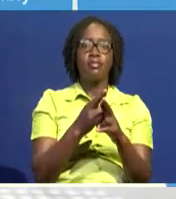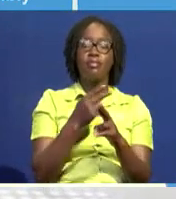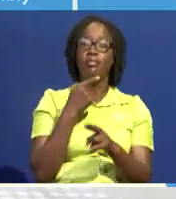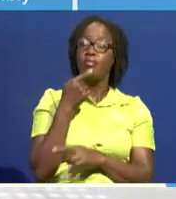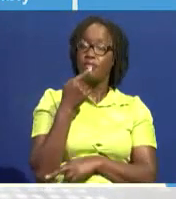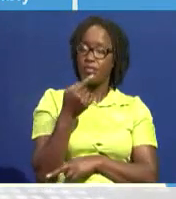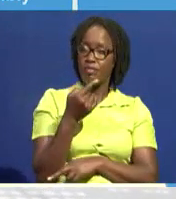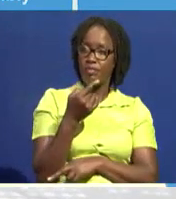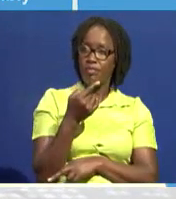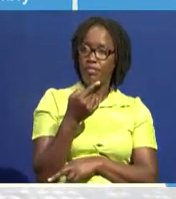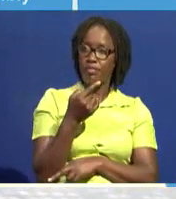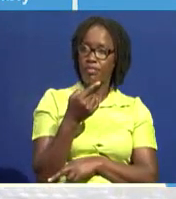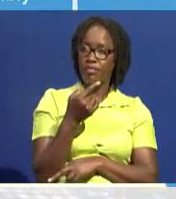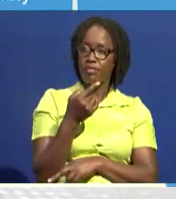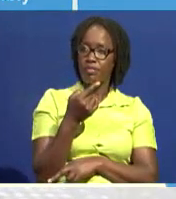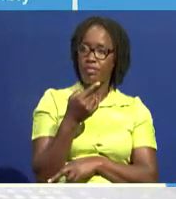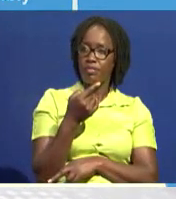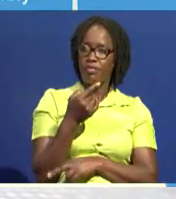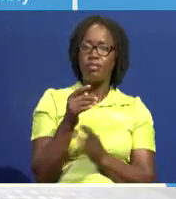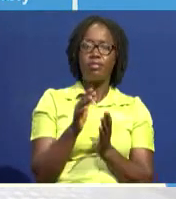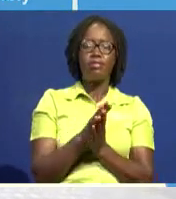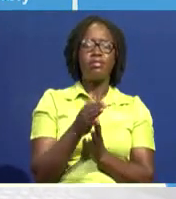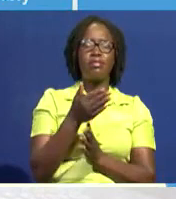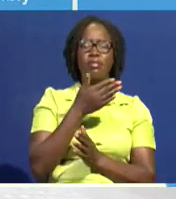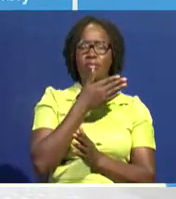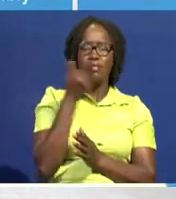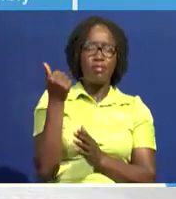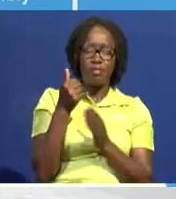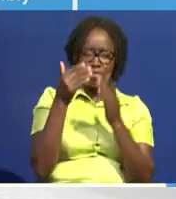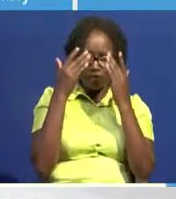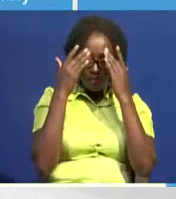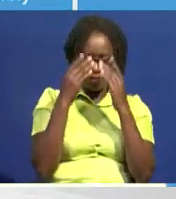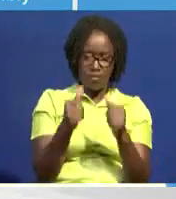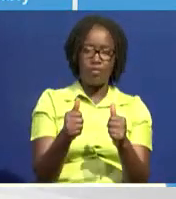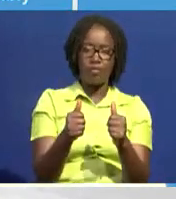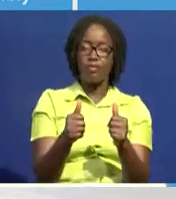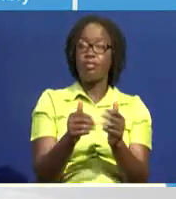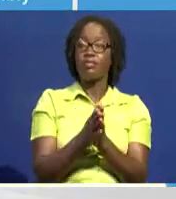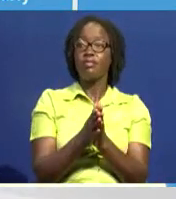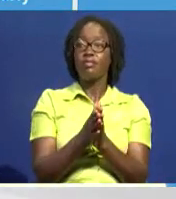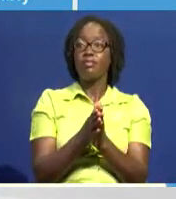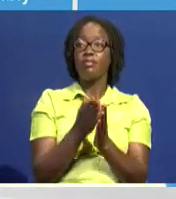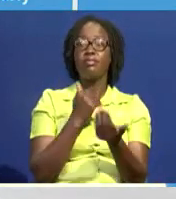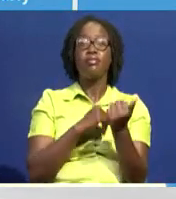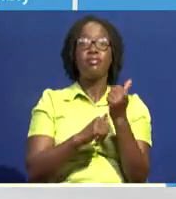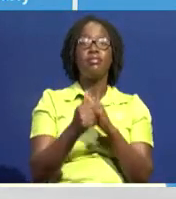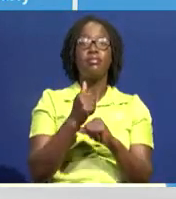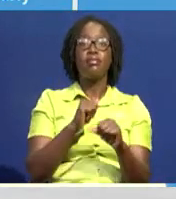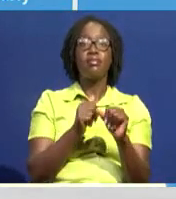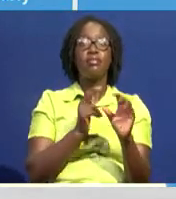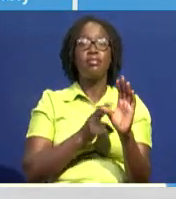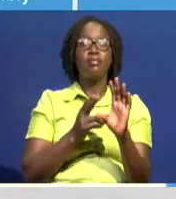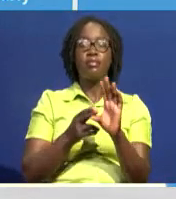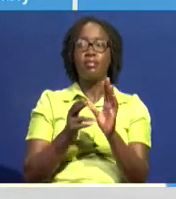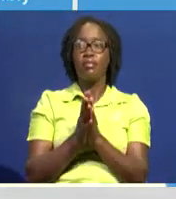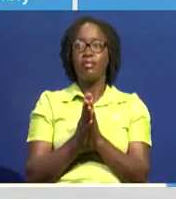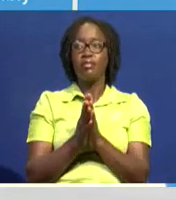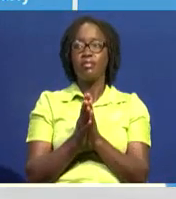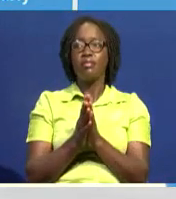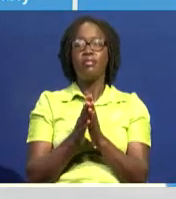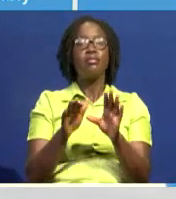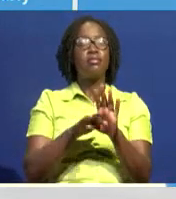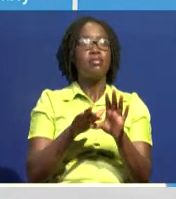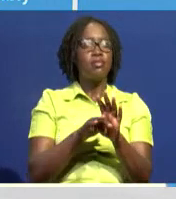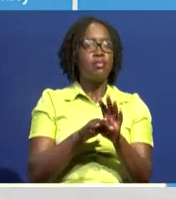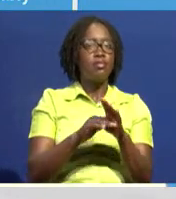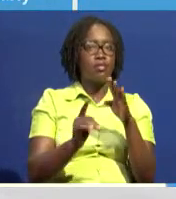said to very sharp resolutions, and I will be actively participating with colleague ministers, and I'm